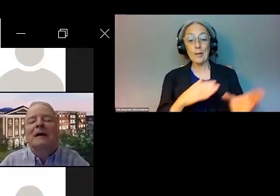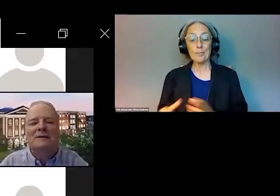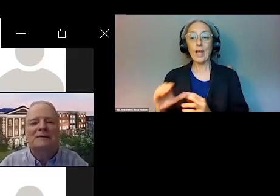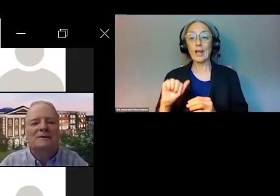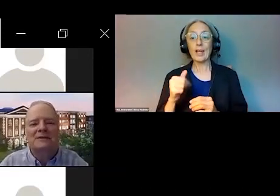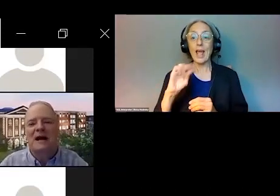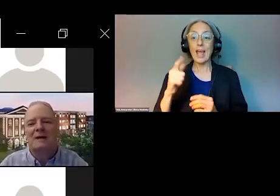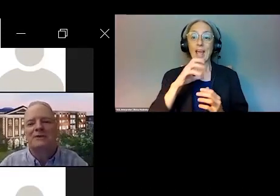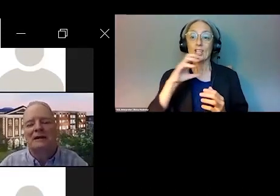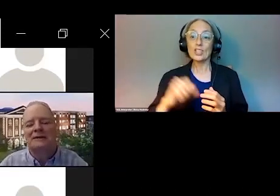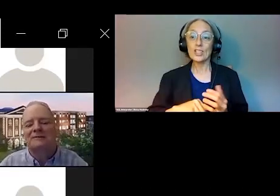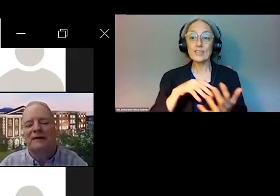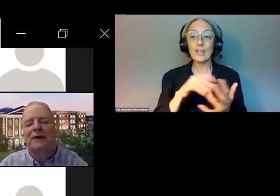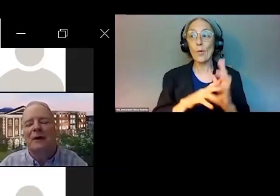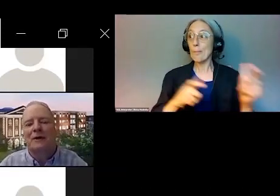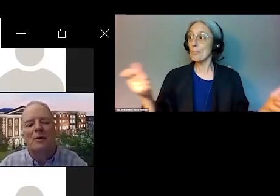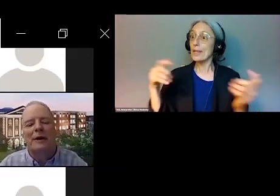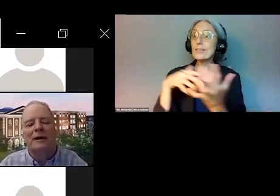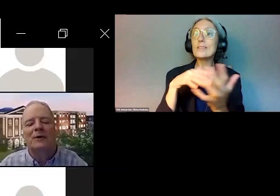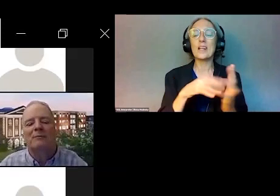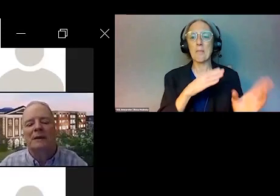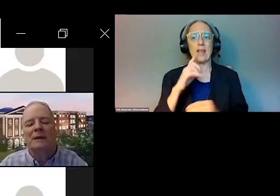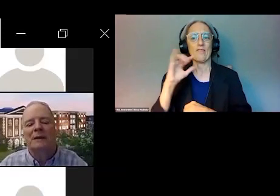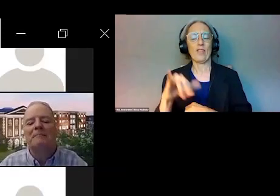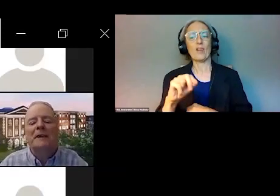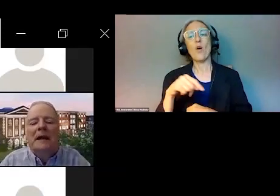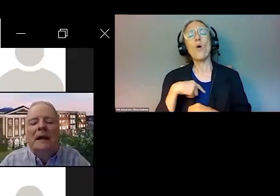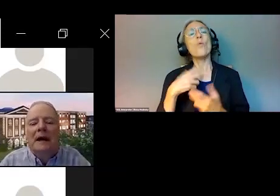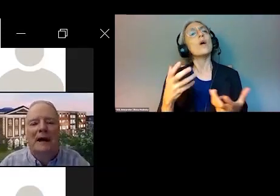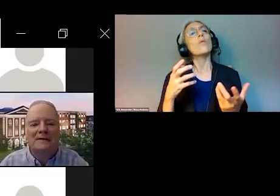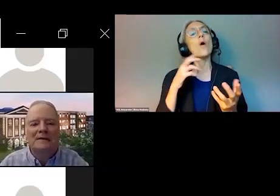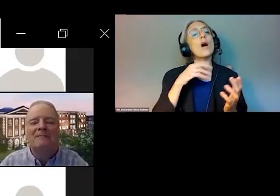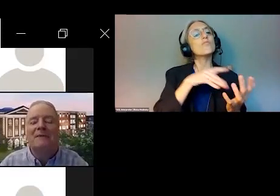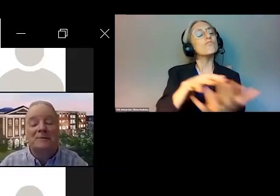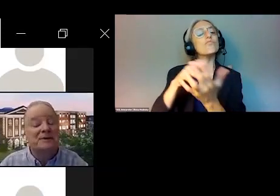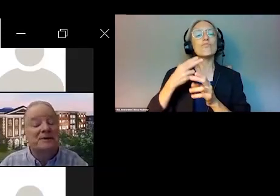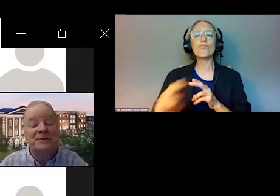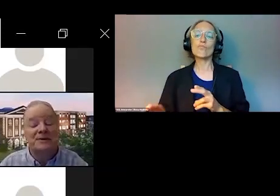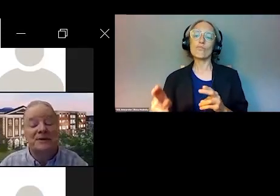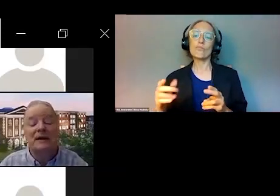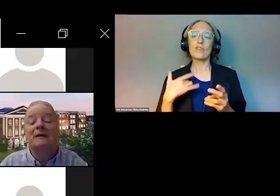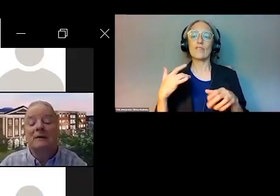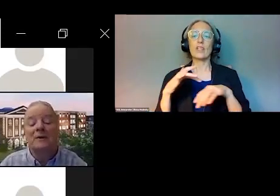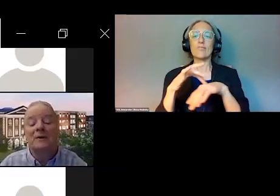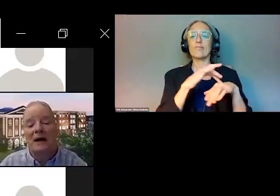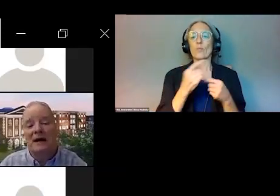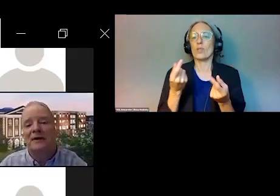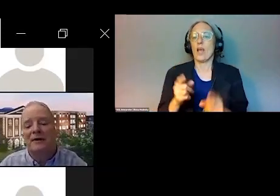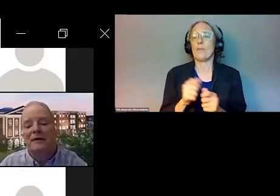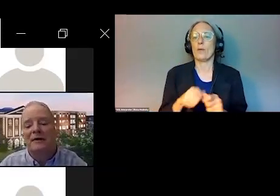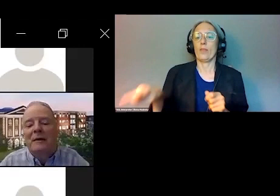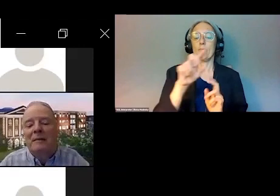a one-time, let's get a snapshot, let's figure out what's going on with people. And this was interesting that